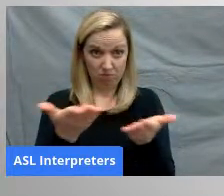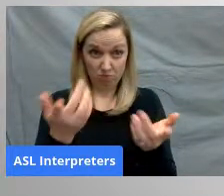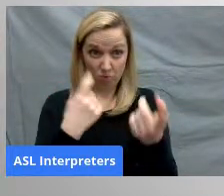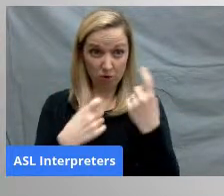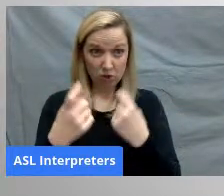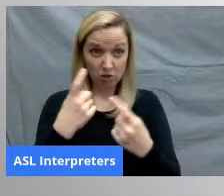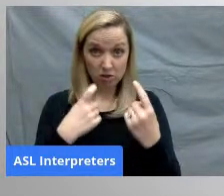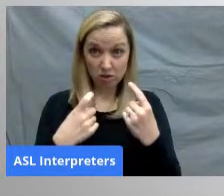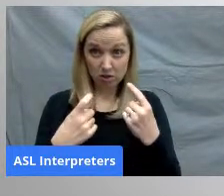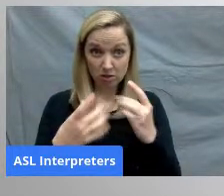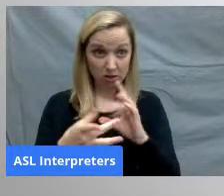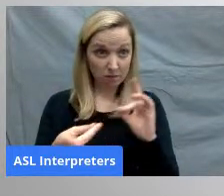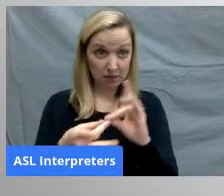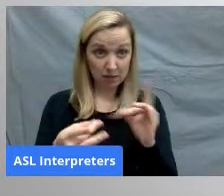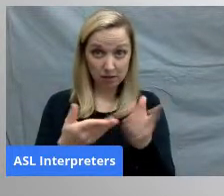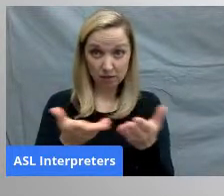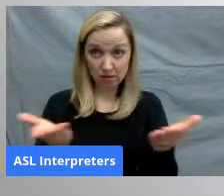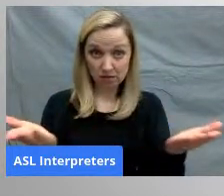Or comments?